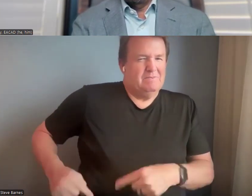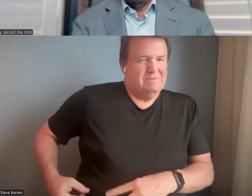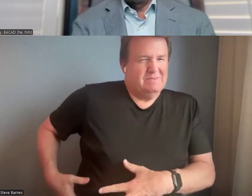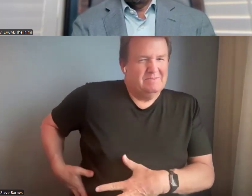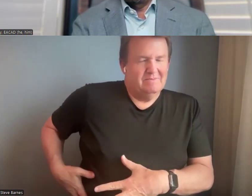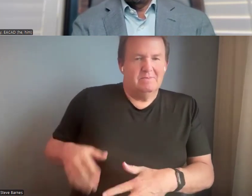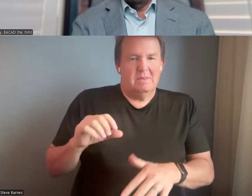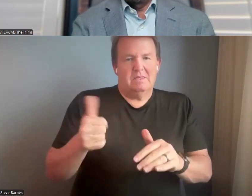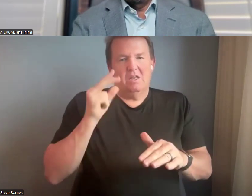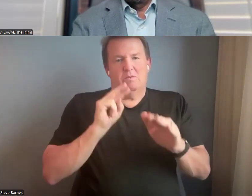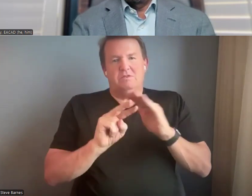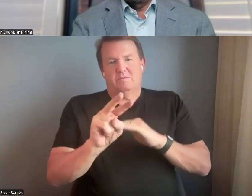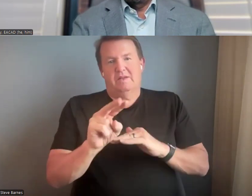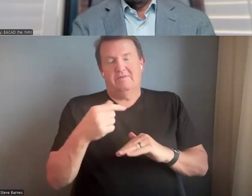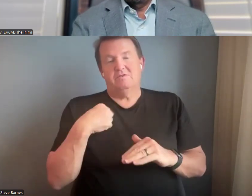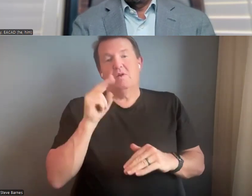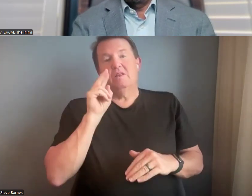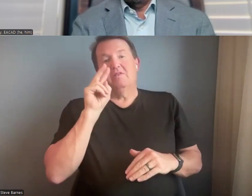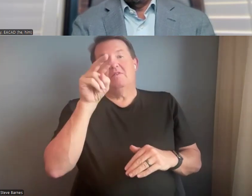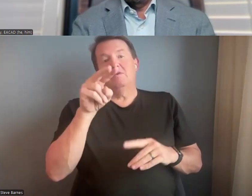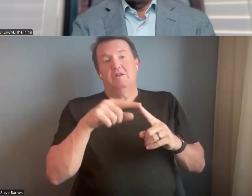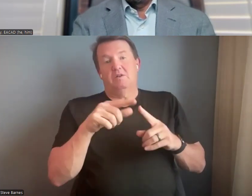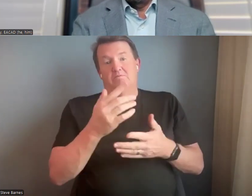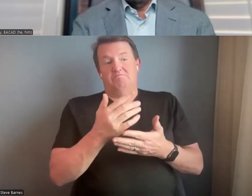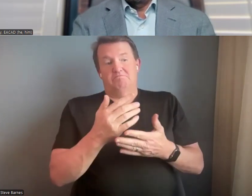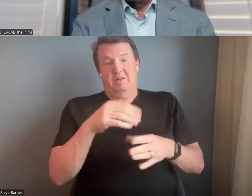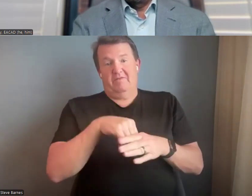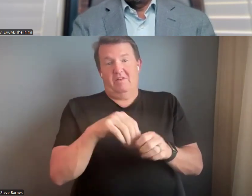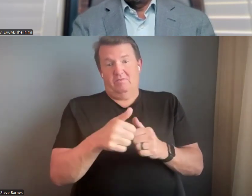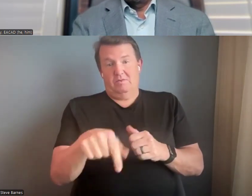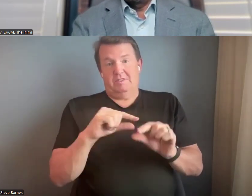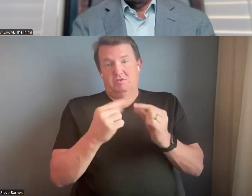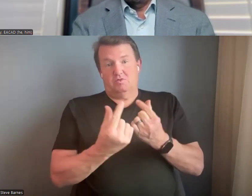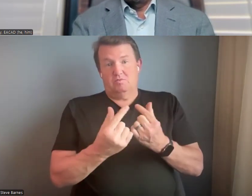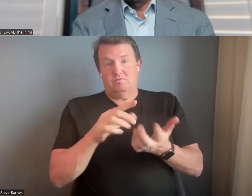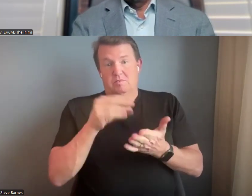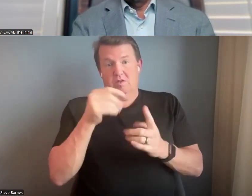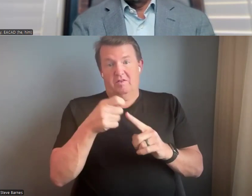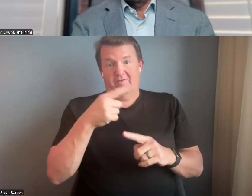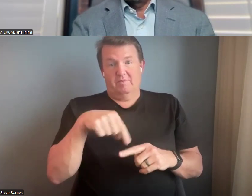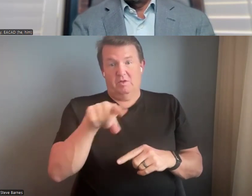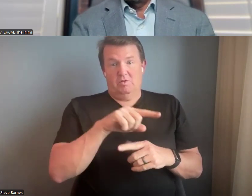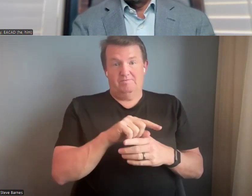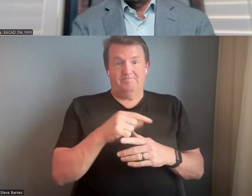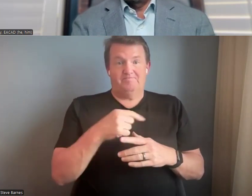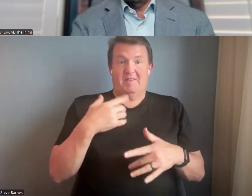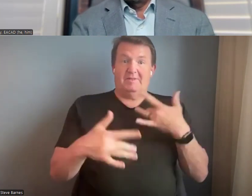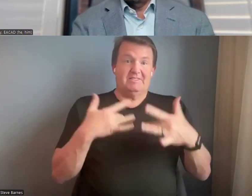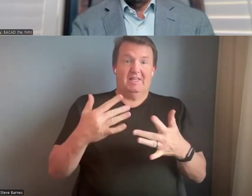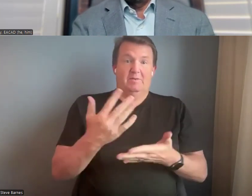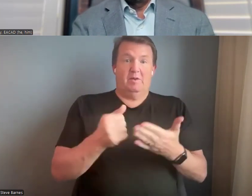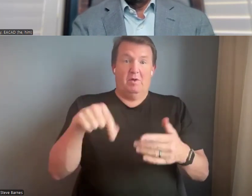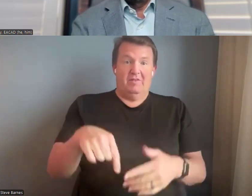I bring. So I look forward to being part of this group and learning from all of you. And I'm excited to be part of